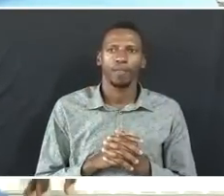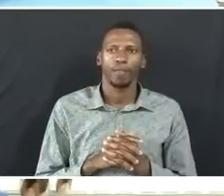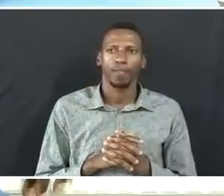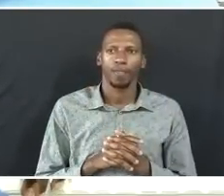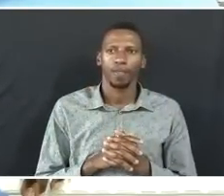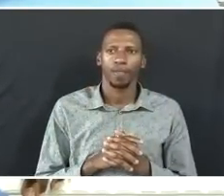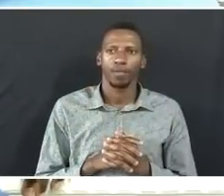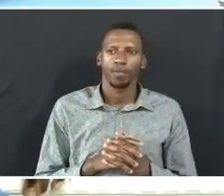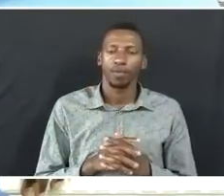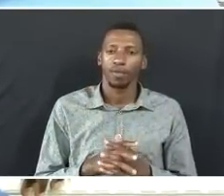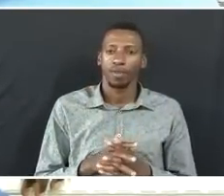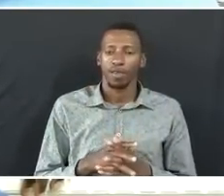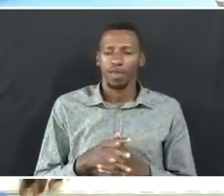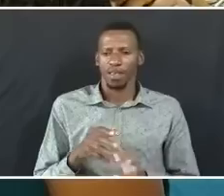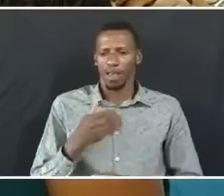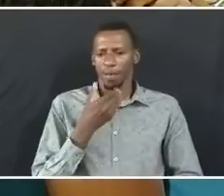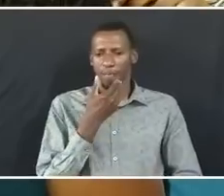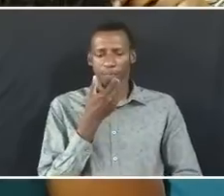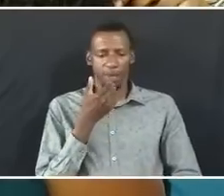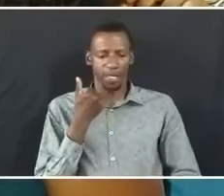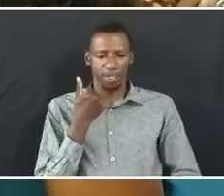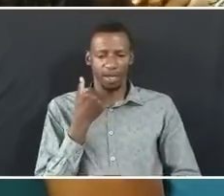Afadhali ulie kwa Range Rover